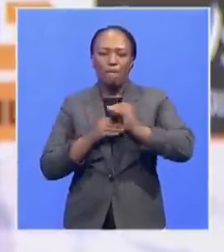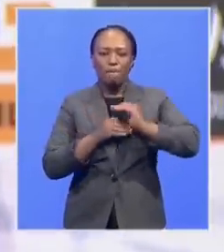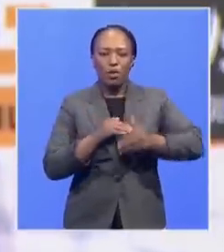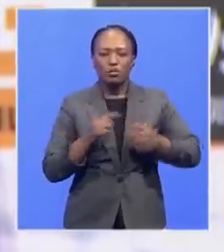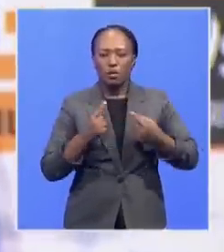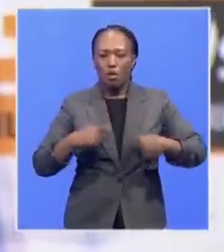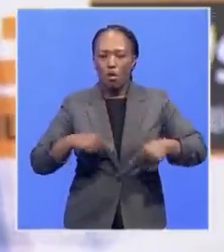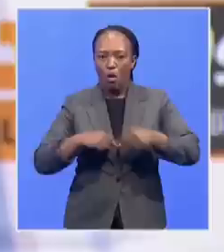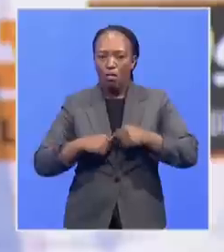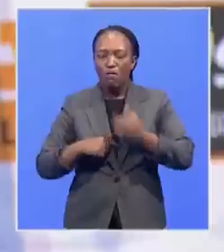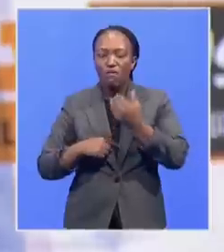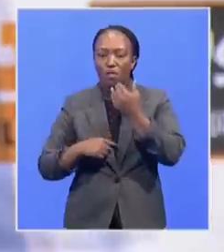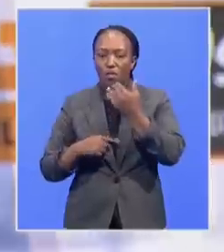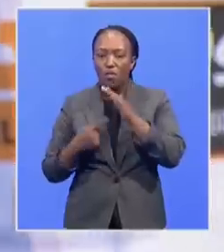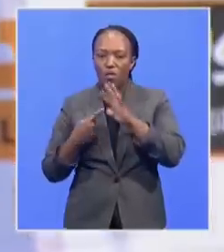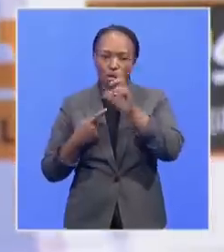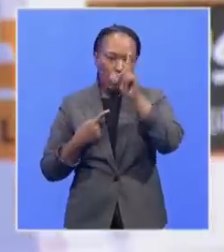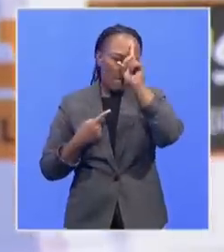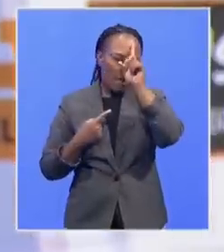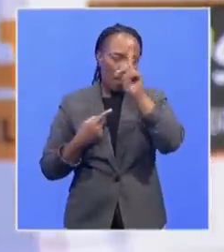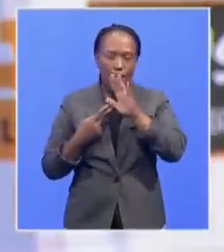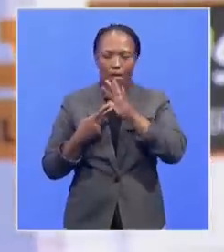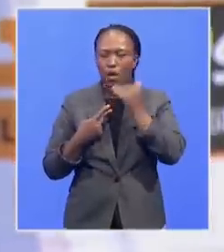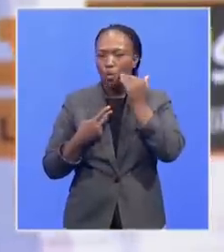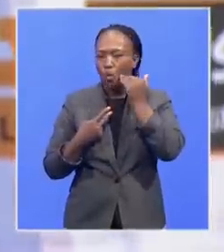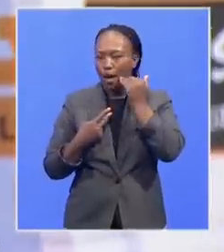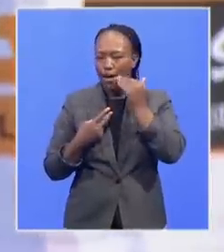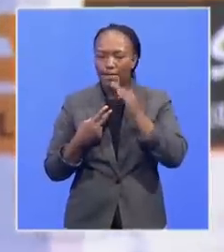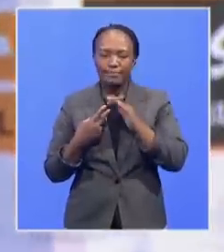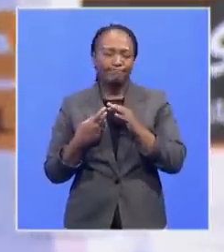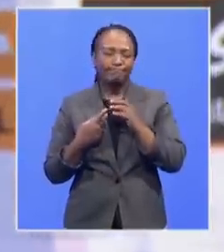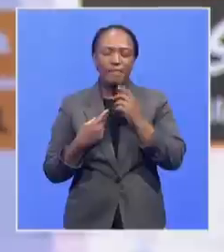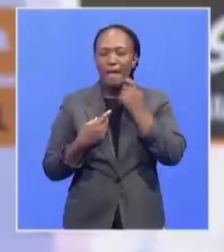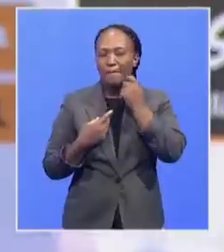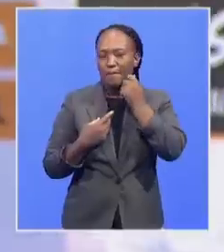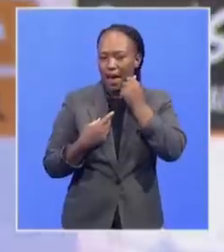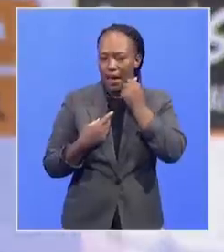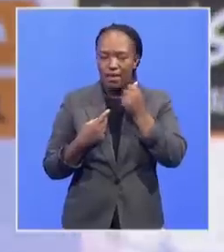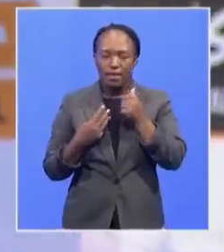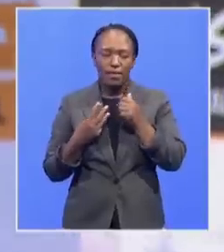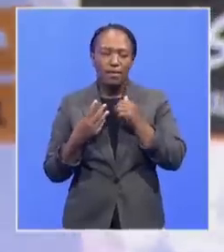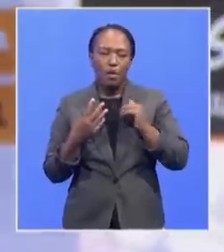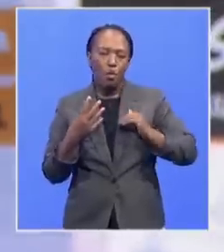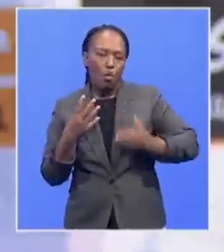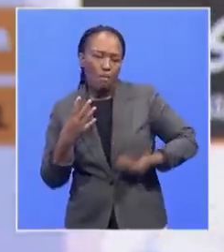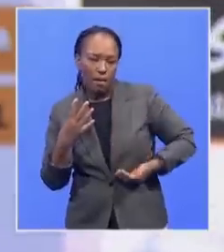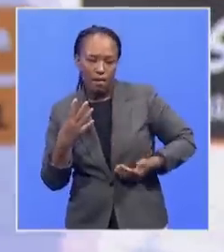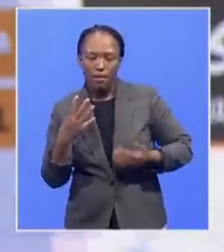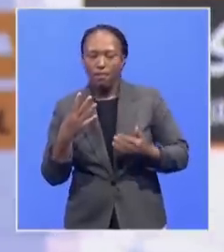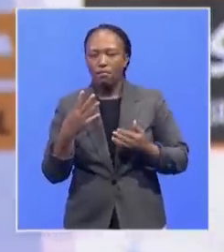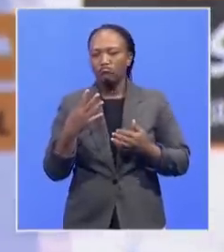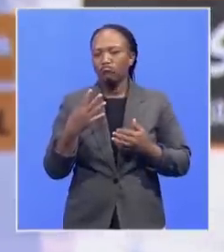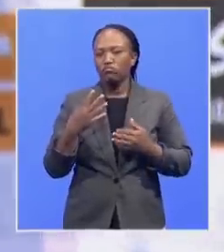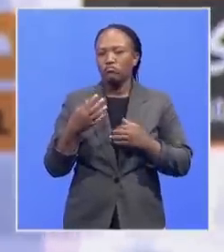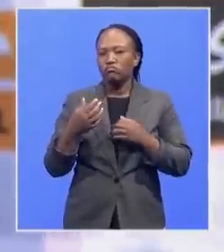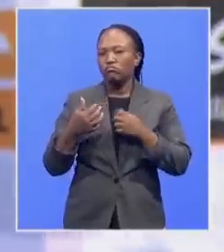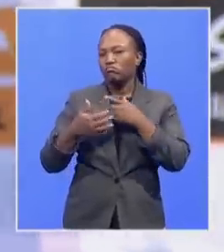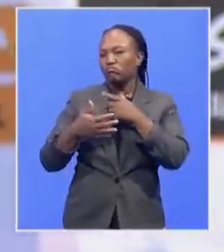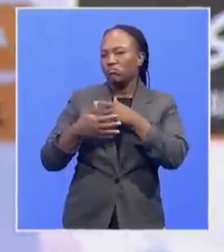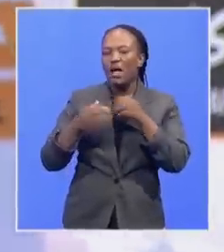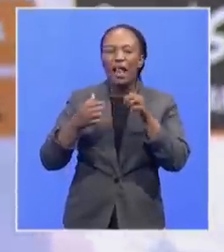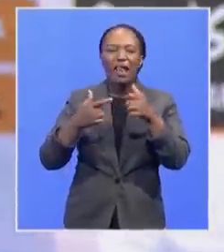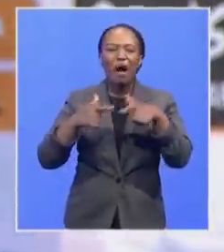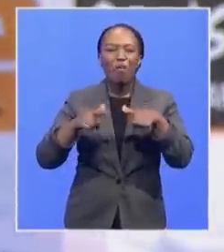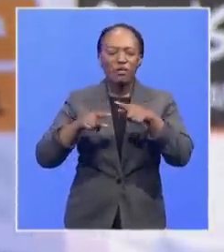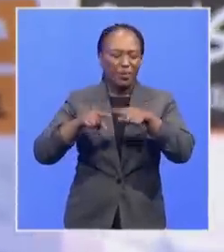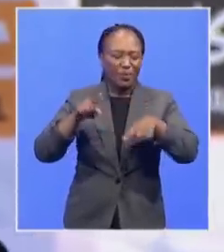and white, for men and women, for different languages, for different cultures and